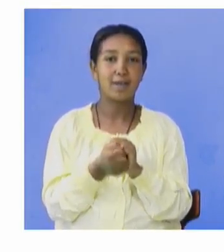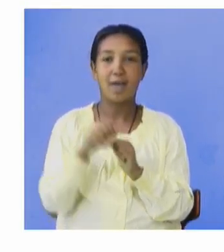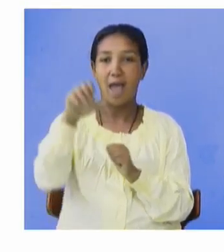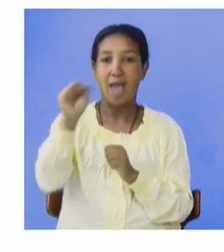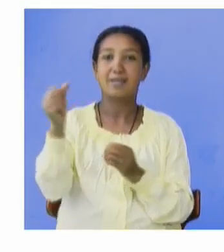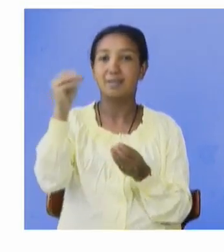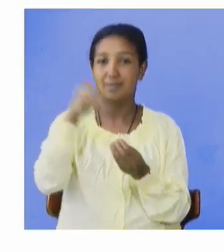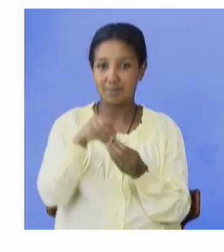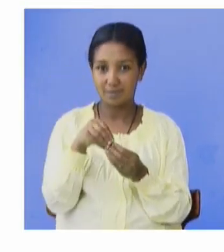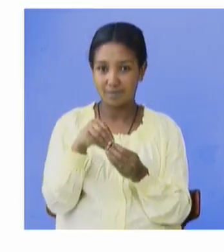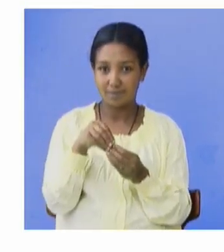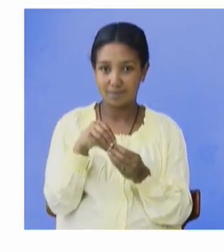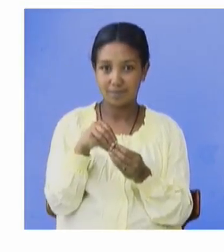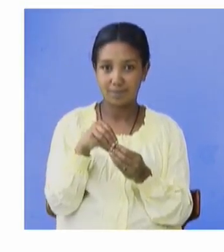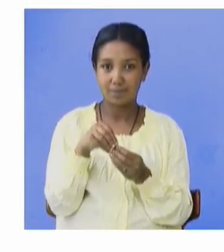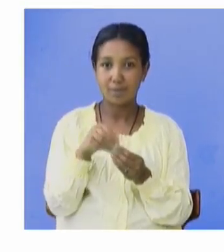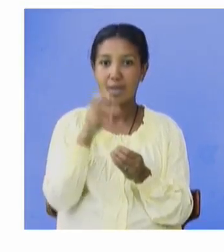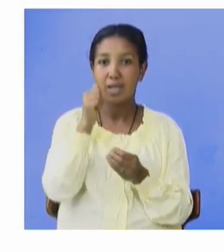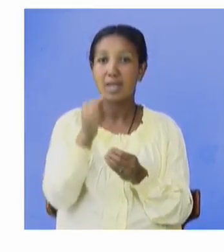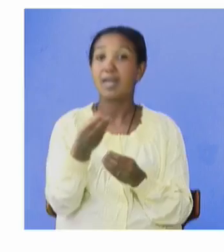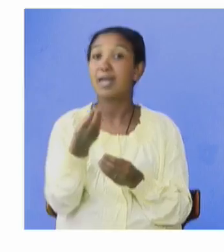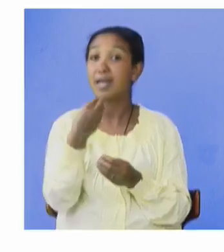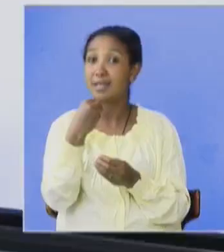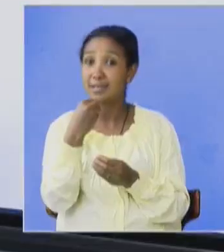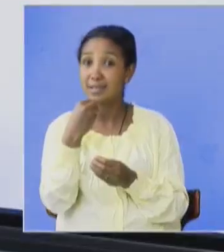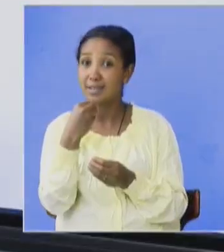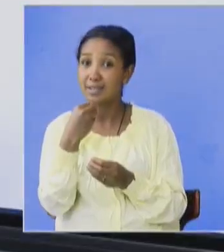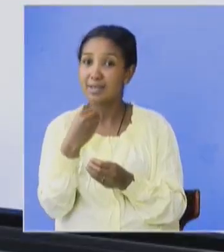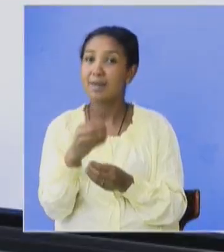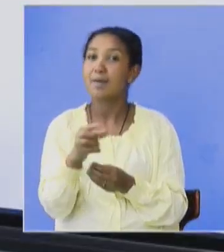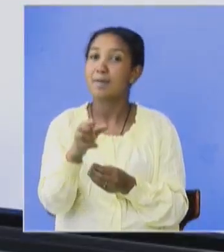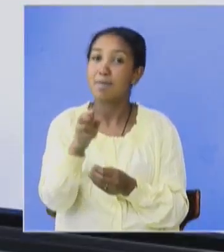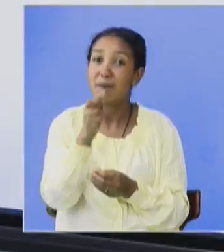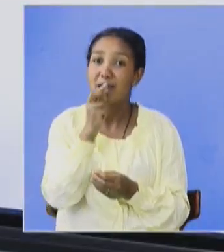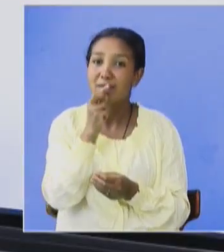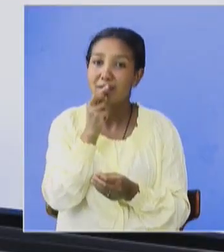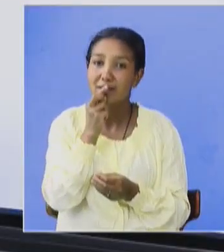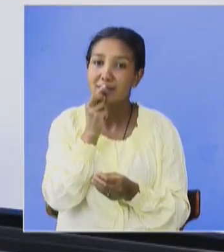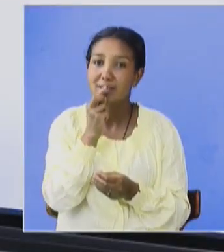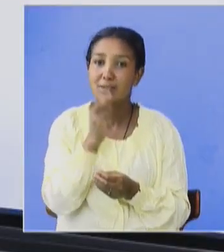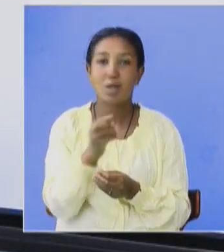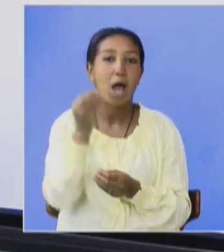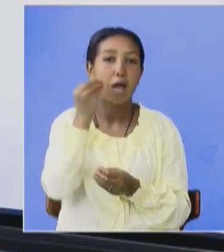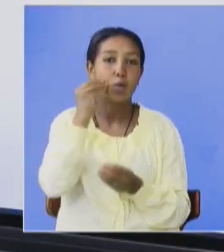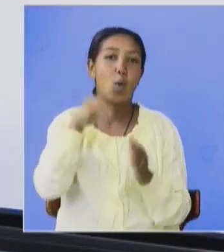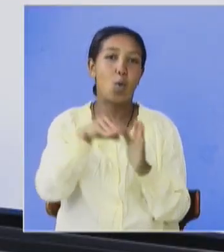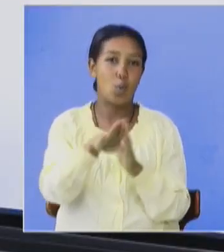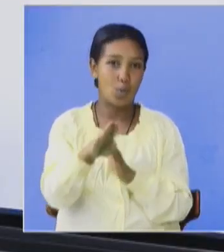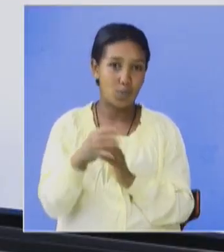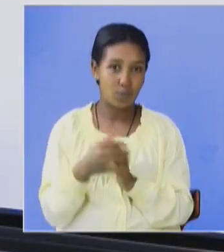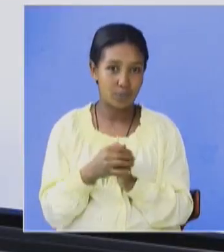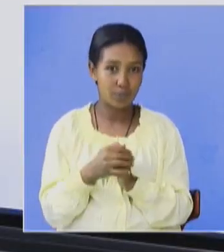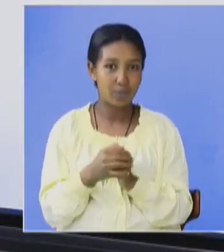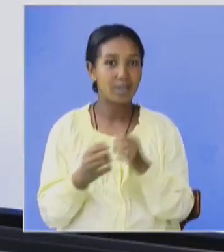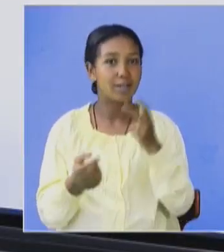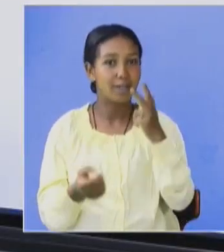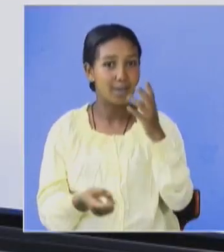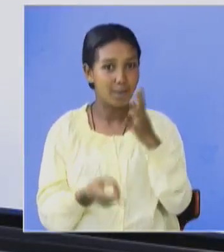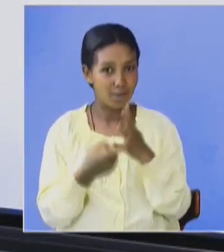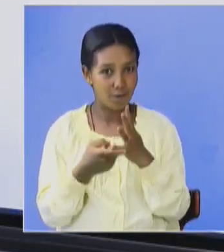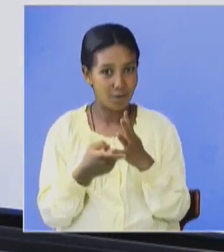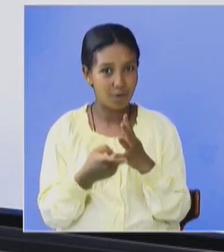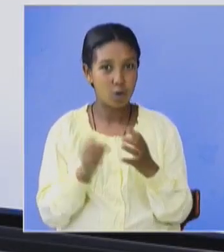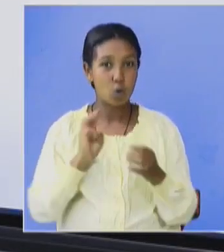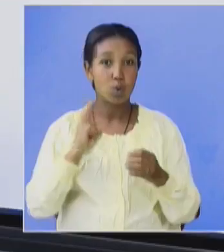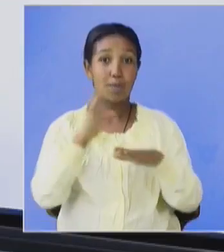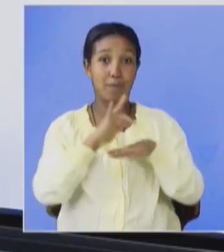is at the end of the main verb. He eats breakfast at home. Question number 4.